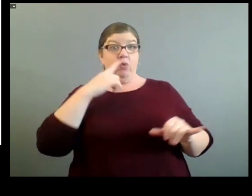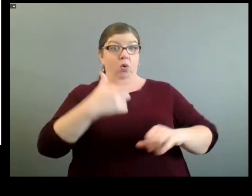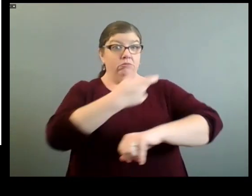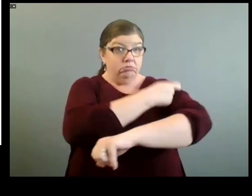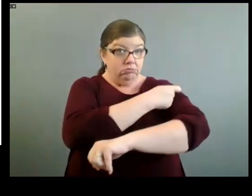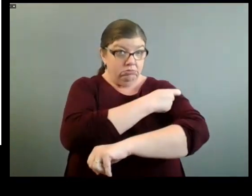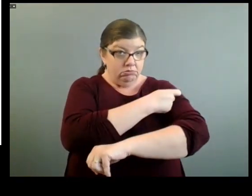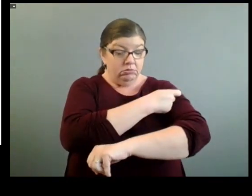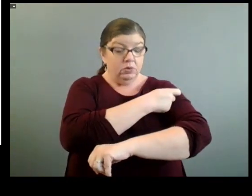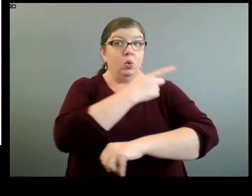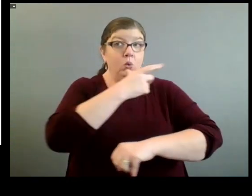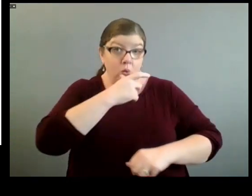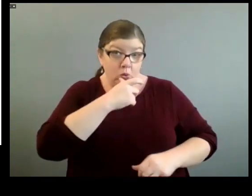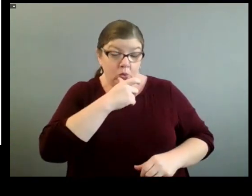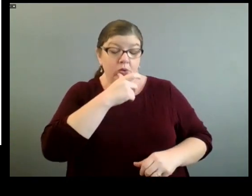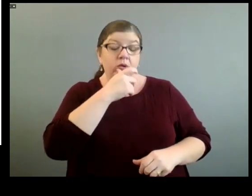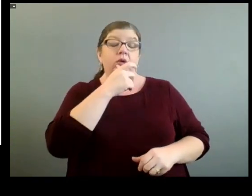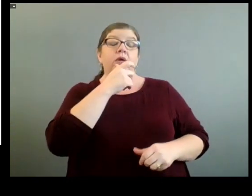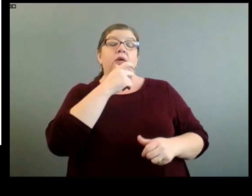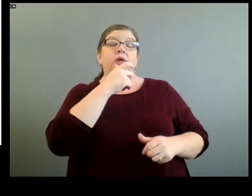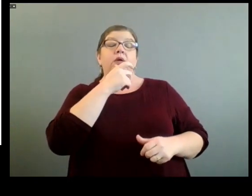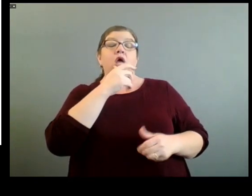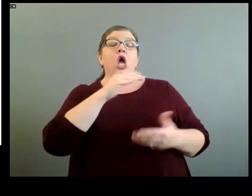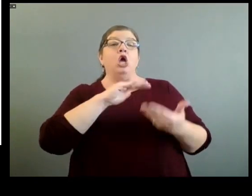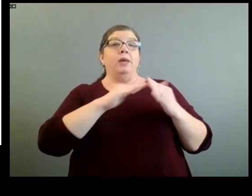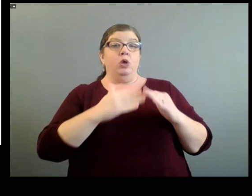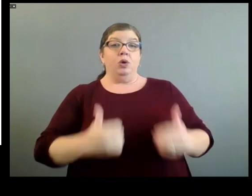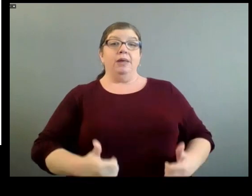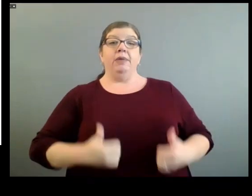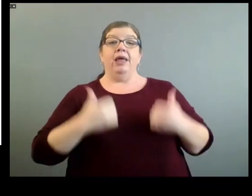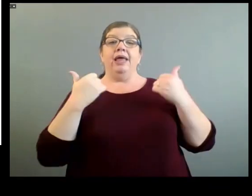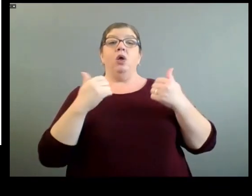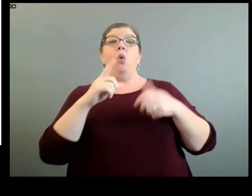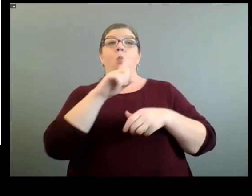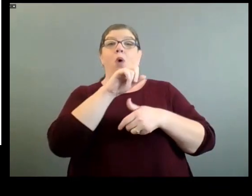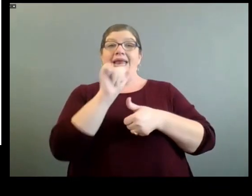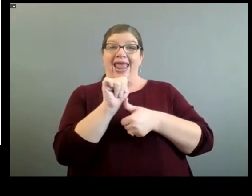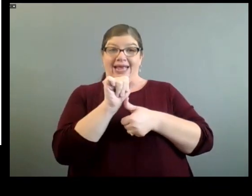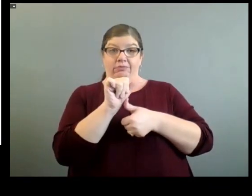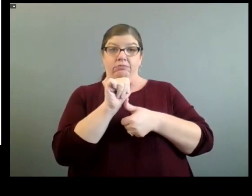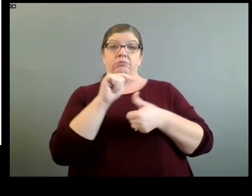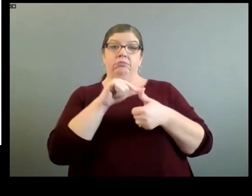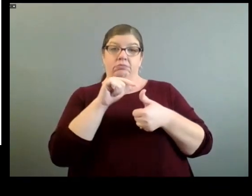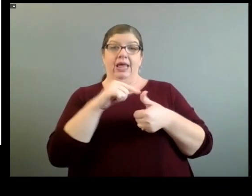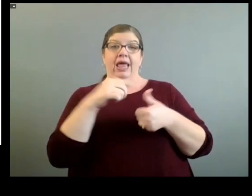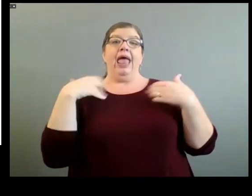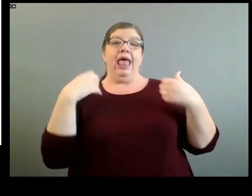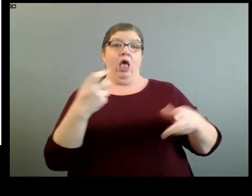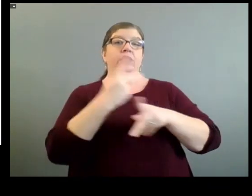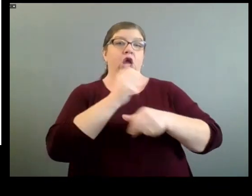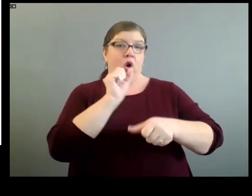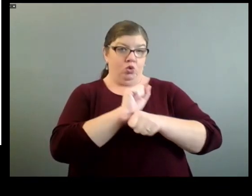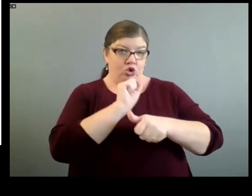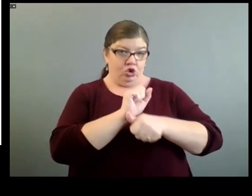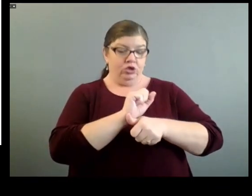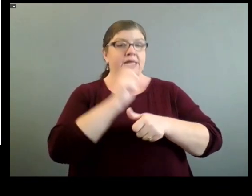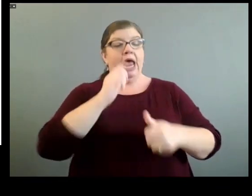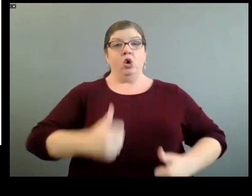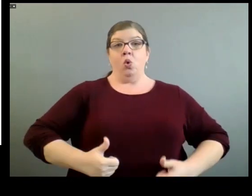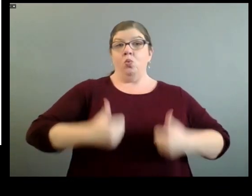the community members in phase 1A, which are the healthcare workers and